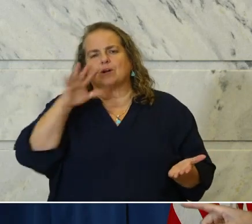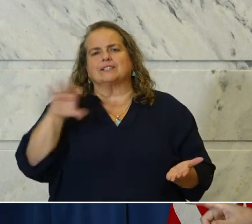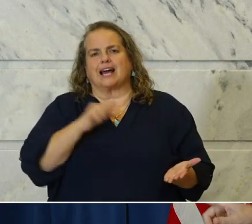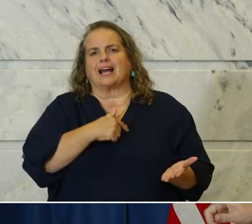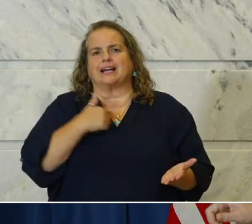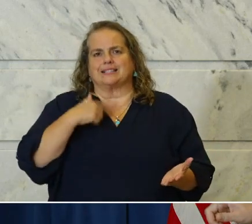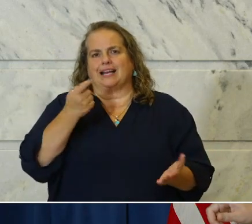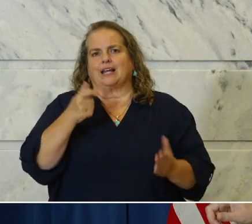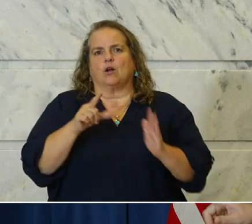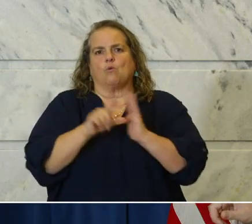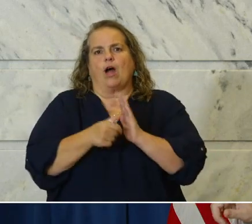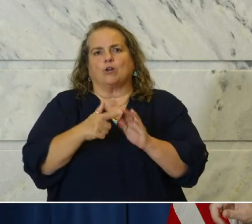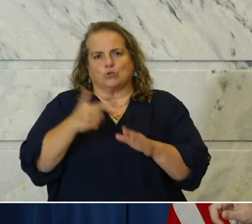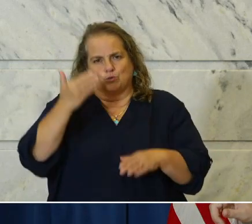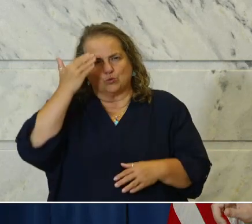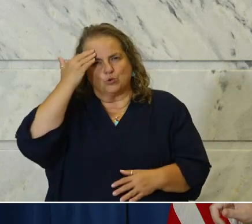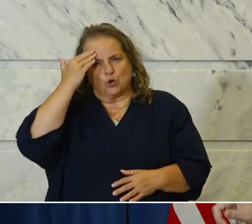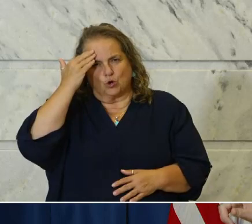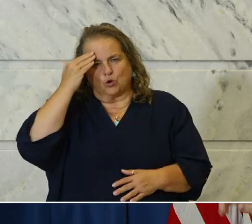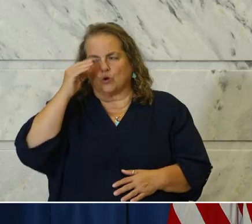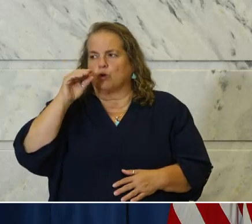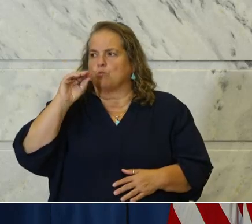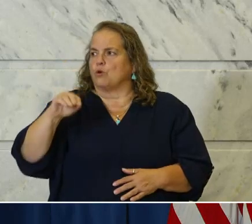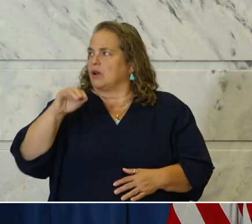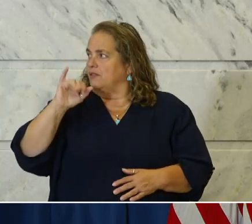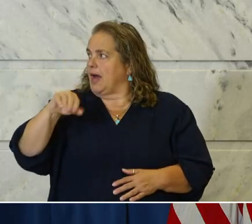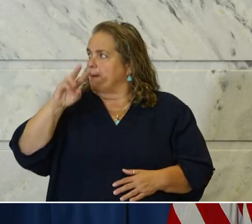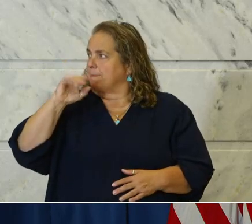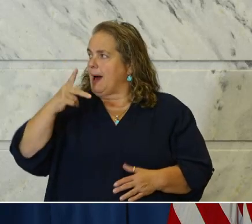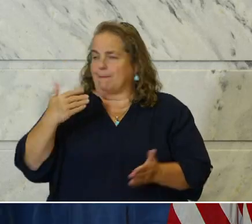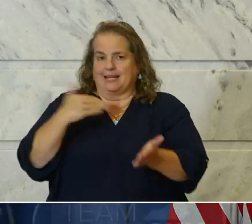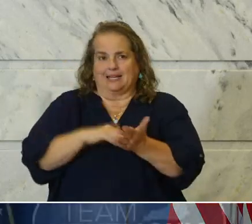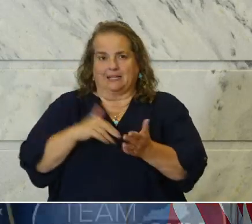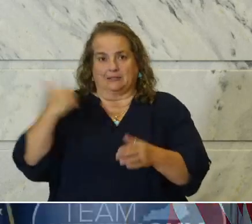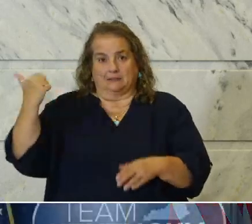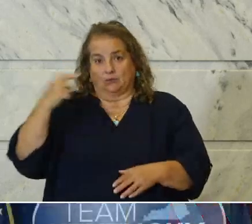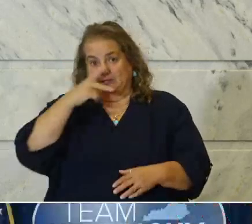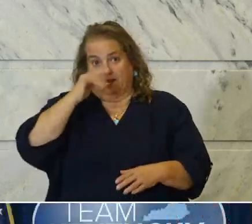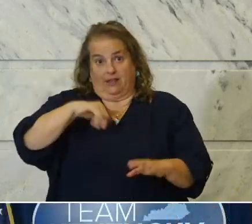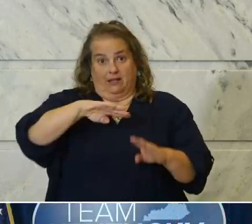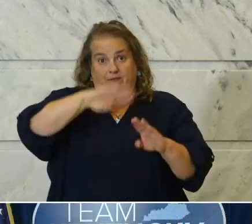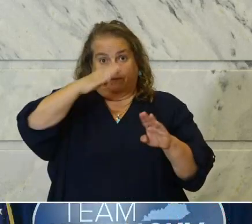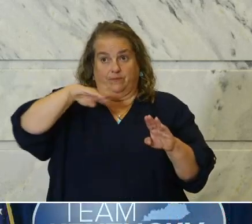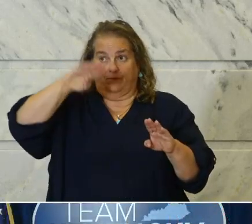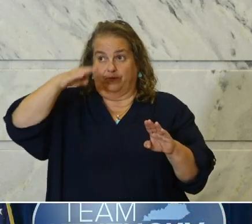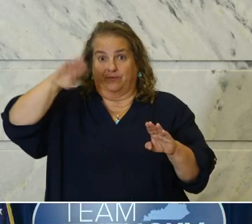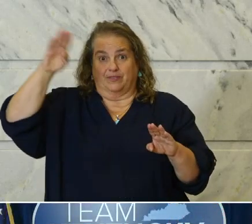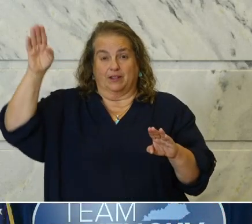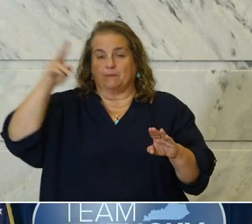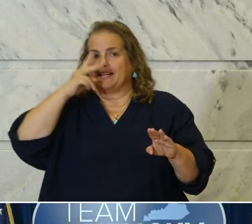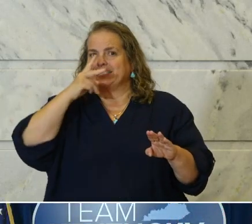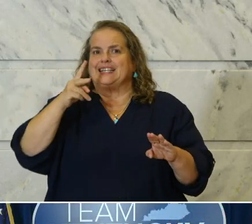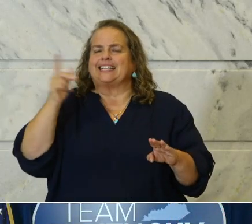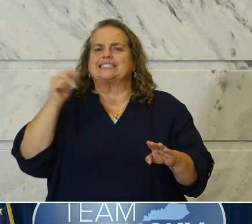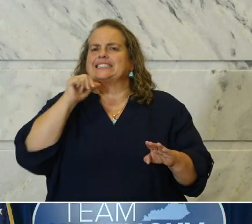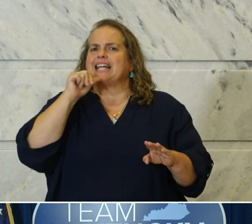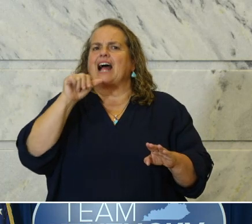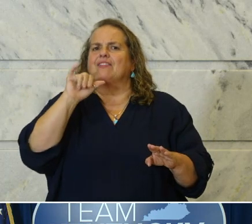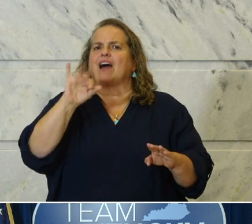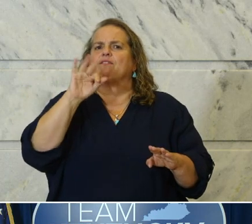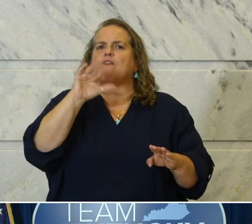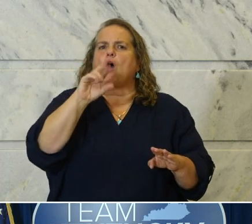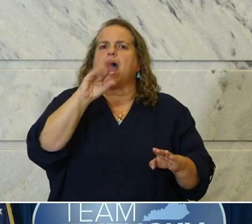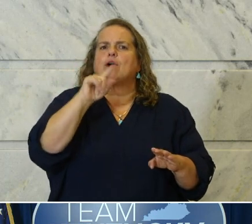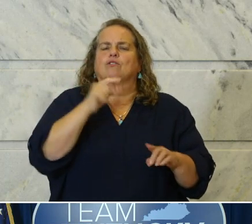know. Can you put up the purple map again? Because it's not that far out of where we've been. If you look